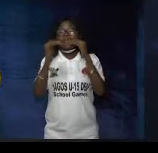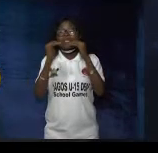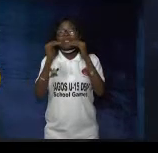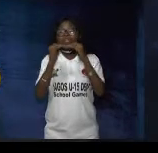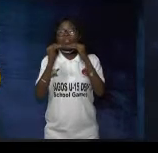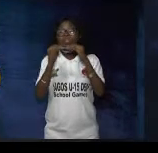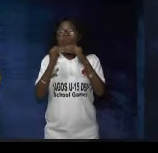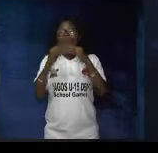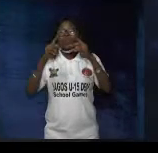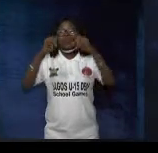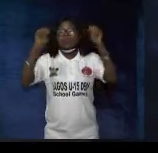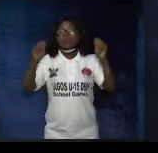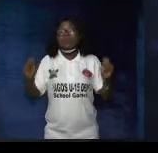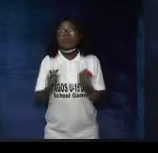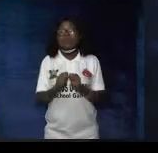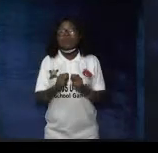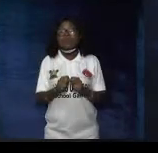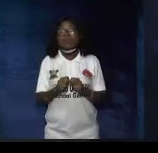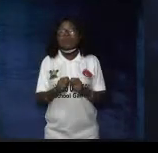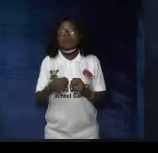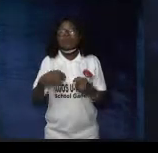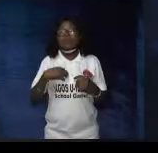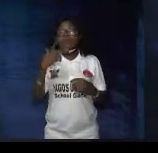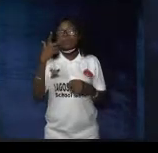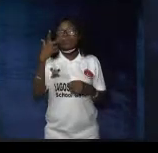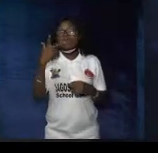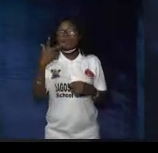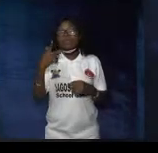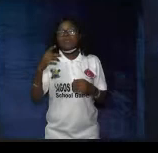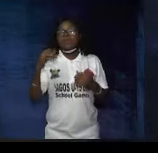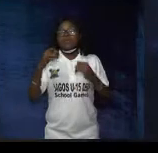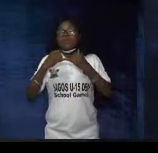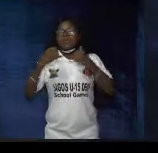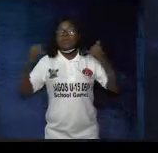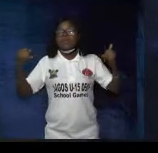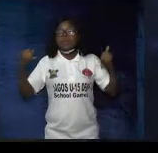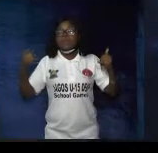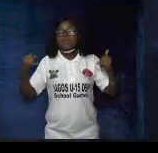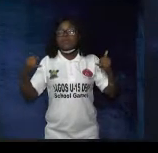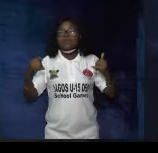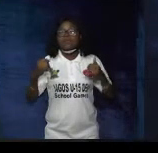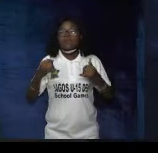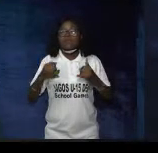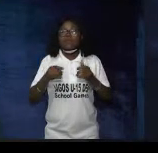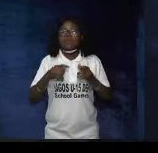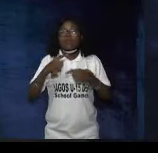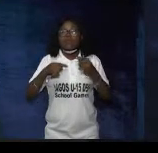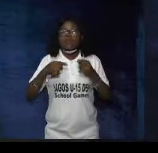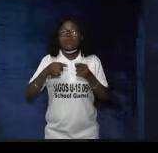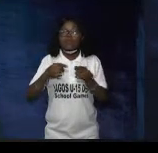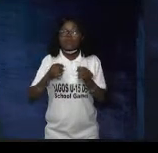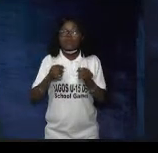So these are the 3 lines of symmetry. An equilateral triangle will have 3 lines of symmetry